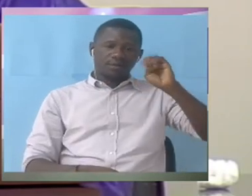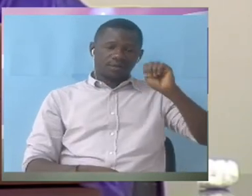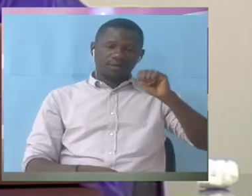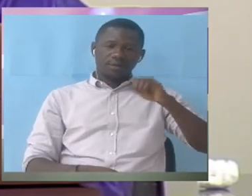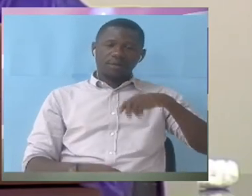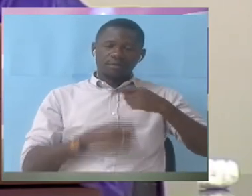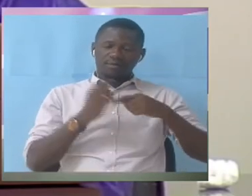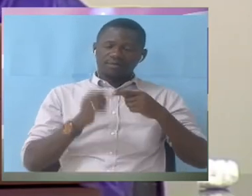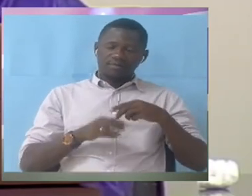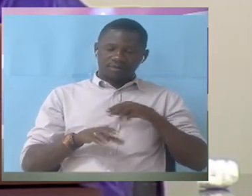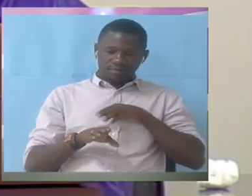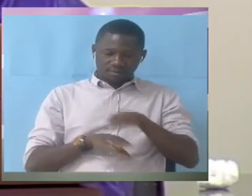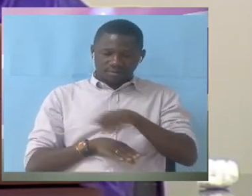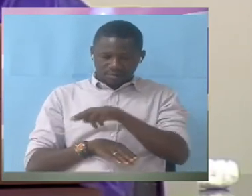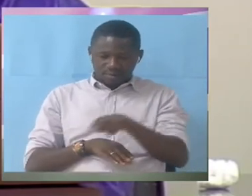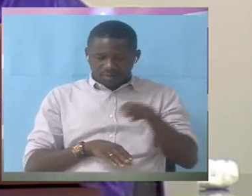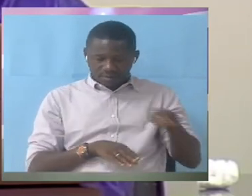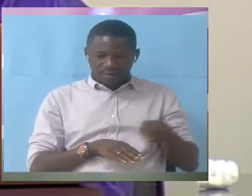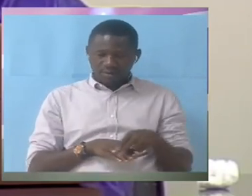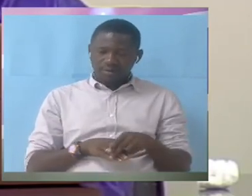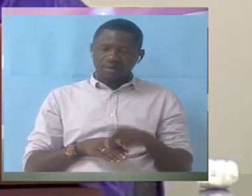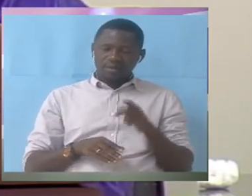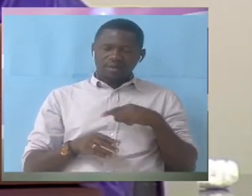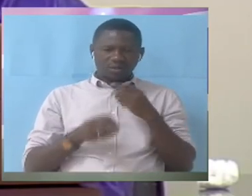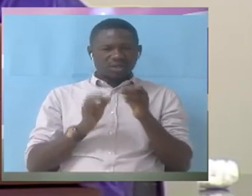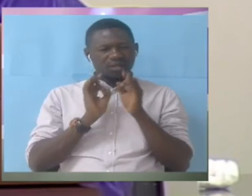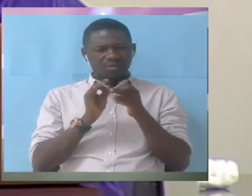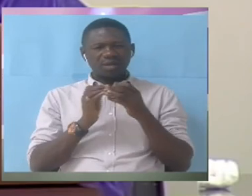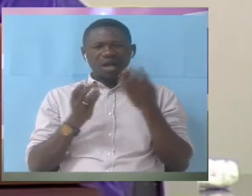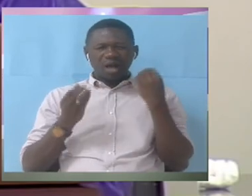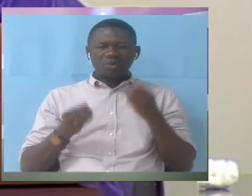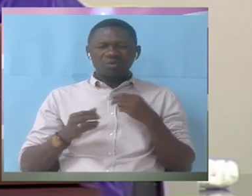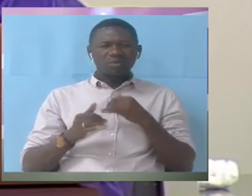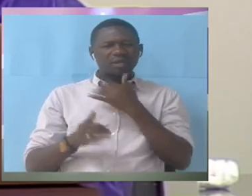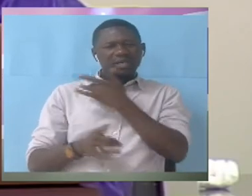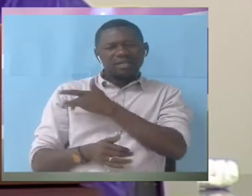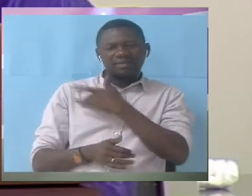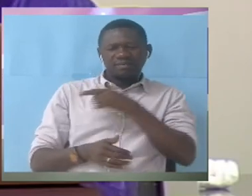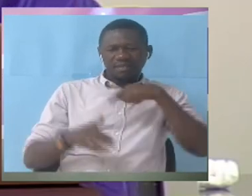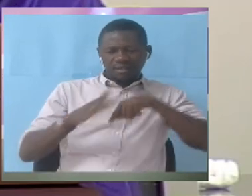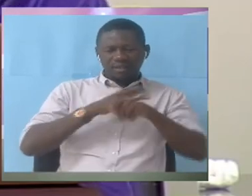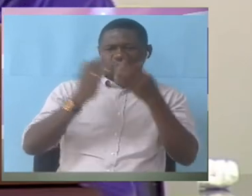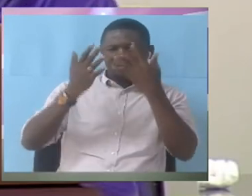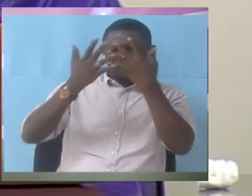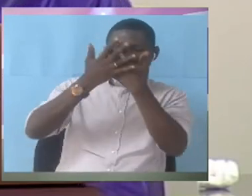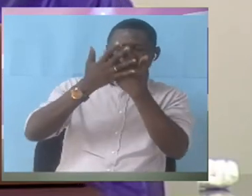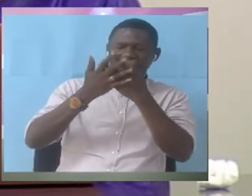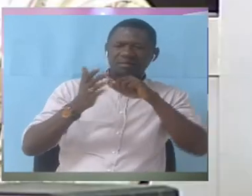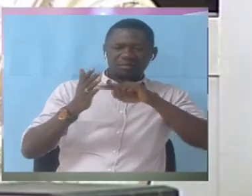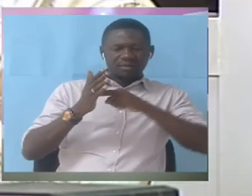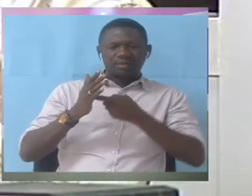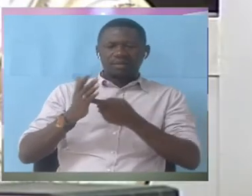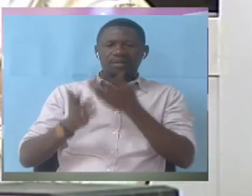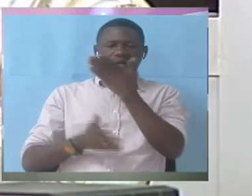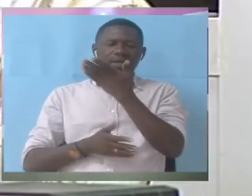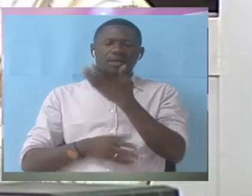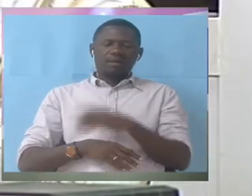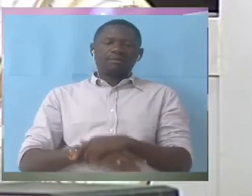earlier, can you tell this commission how you pass time in the mile 2 cells? Dr. Njie, mën nga ñu wax gannaaw nek di def